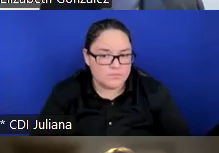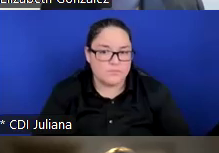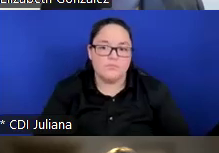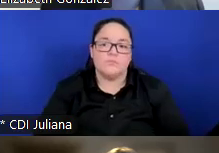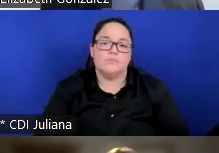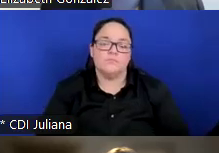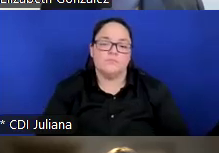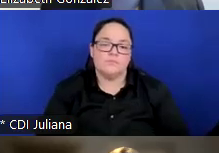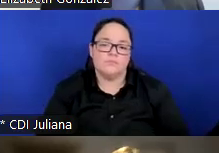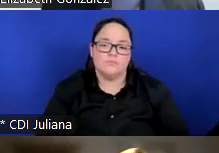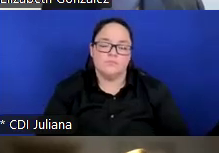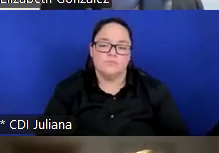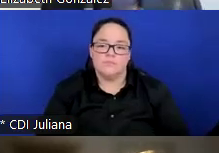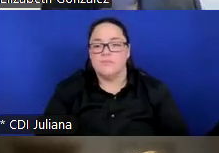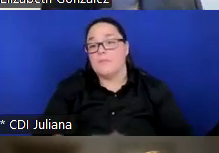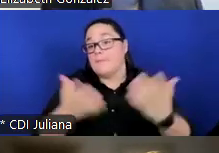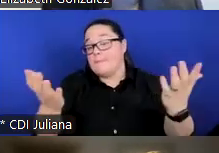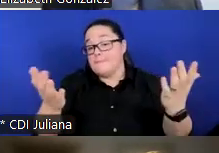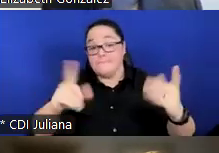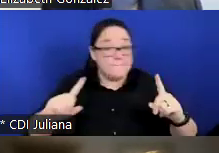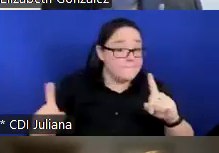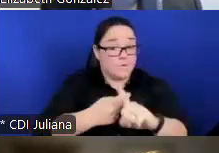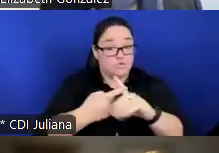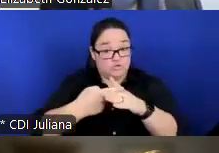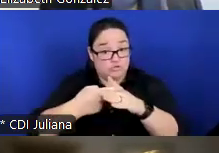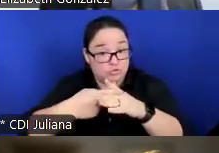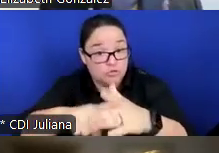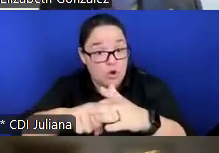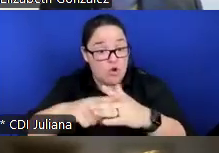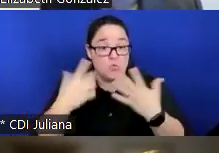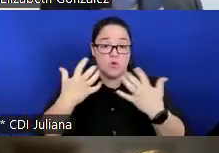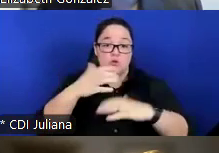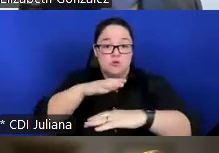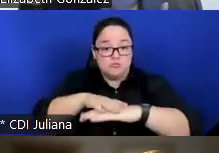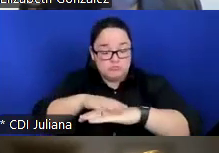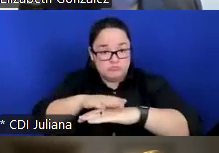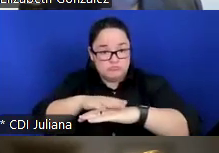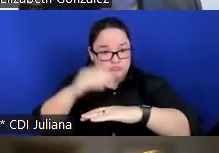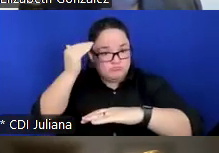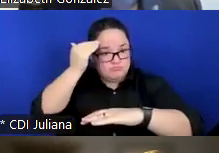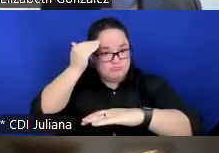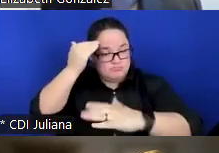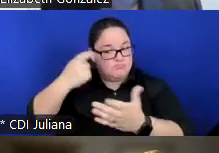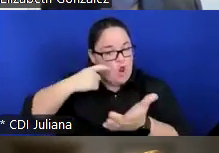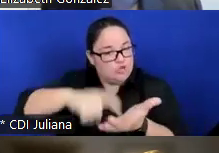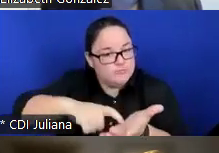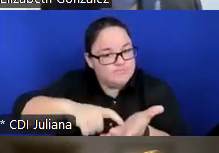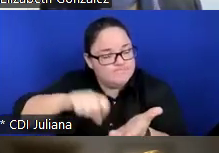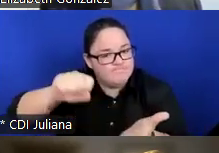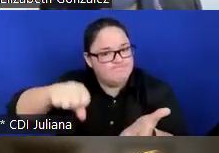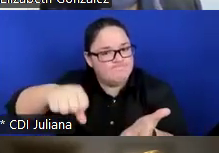The first thing that I just want to acknowledge is those of you who have survived this